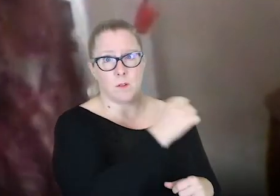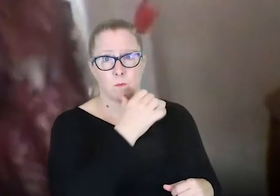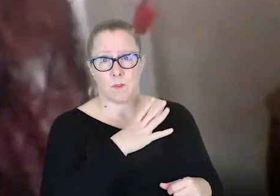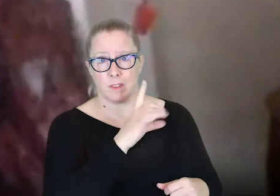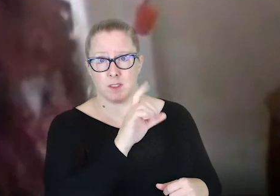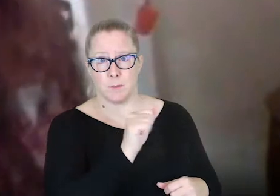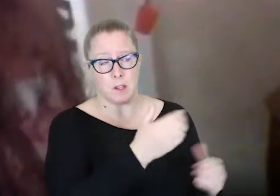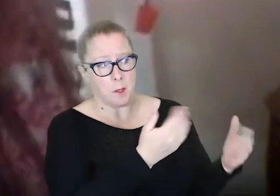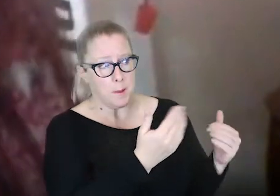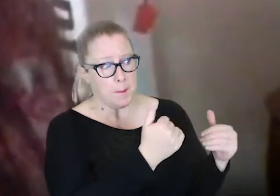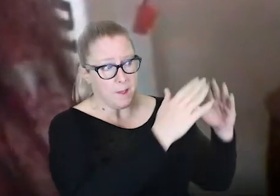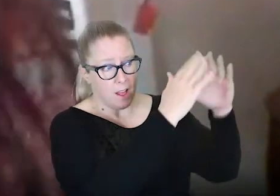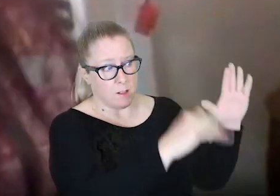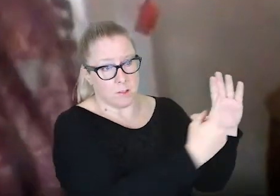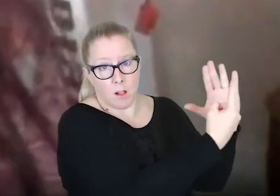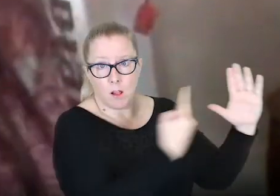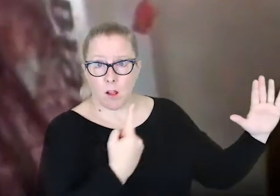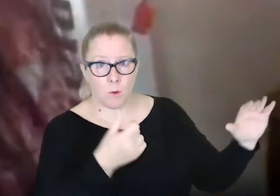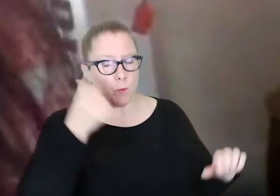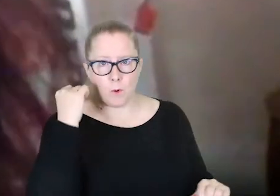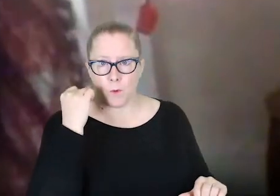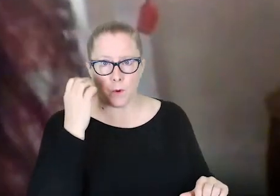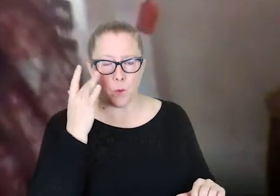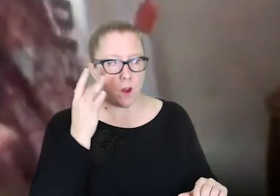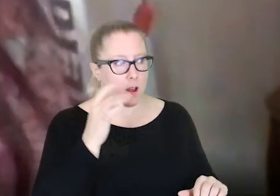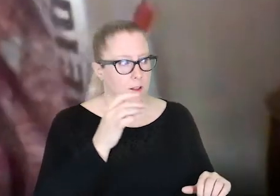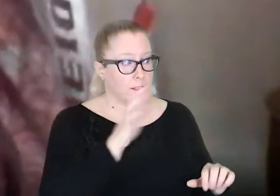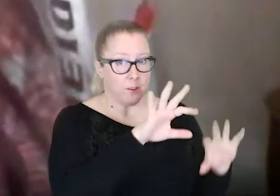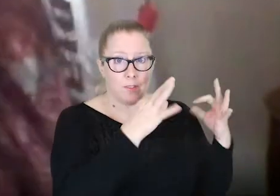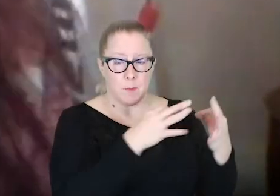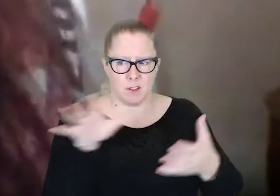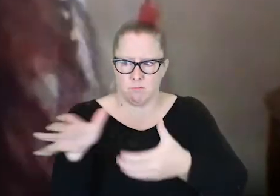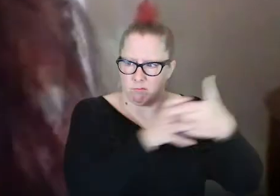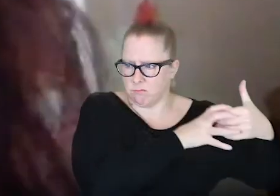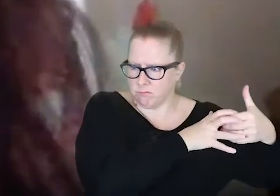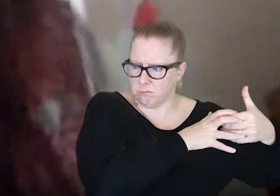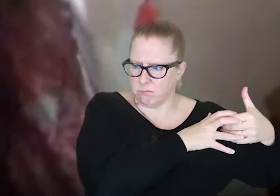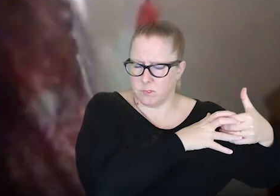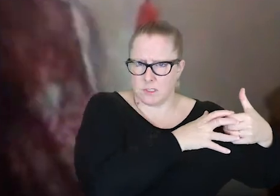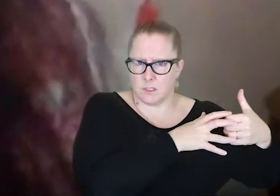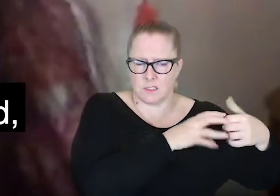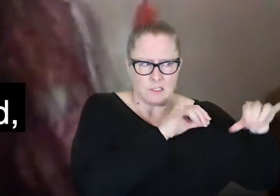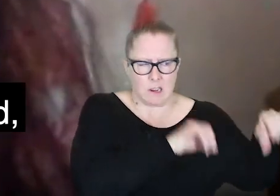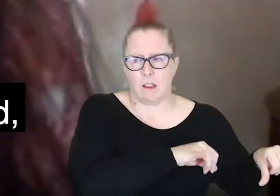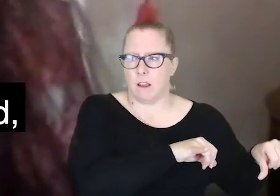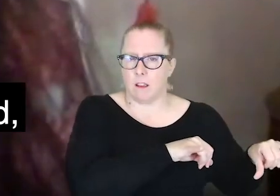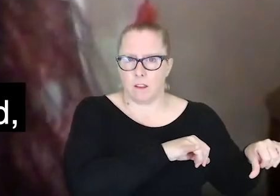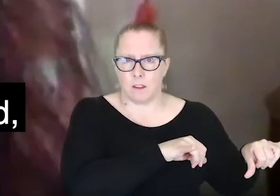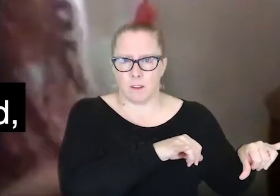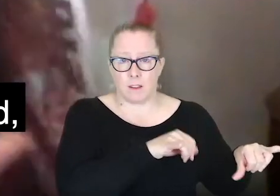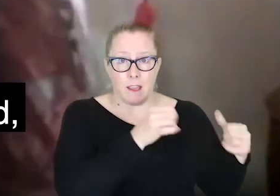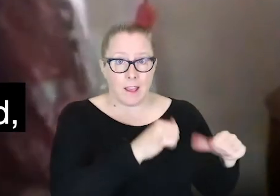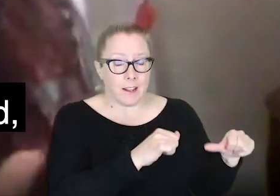sector, though it was not very easy to bring those women with disabilities out of their homes because they